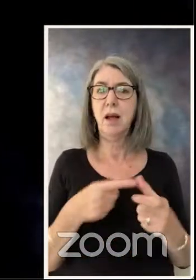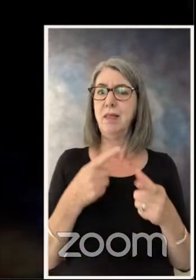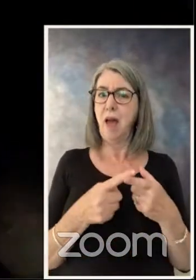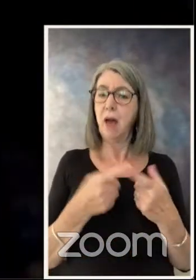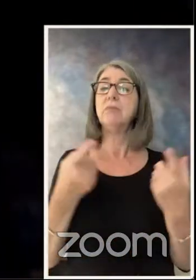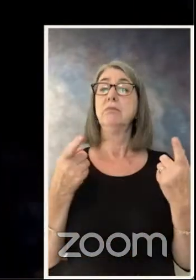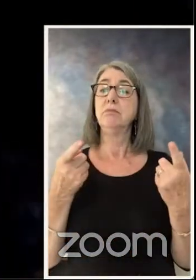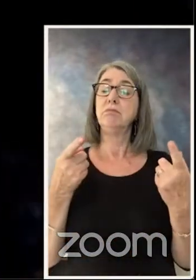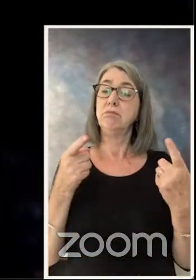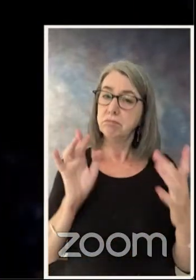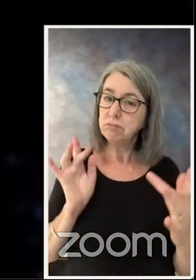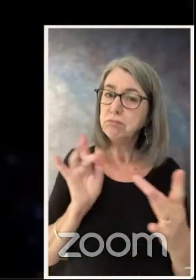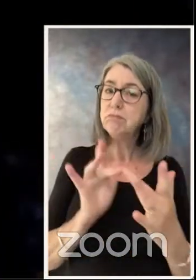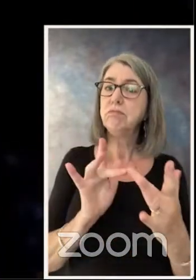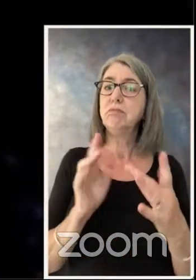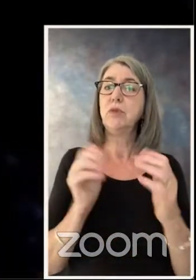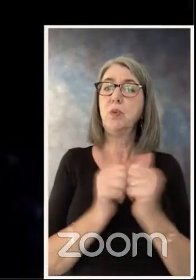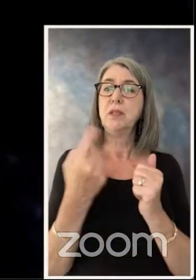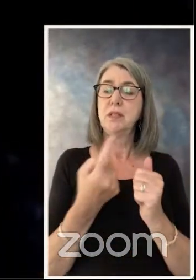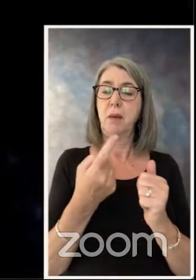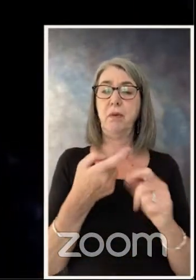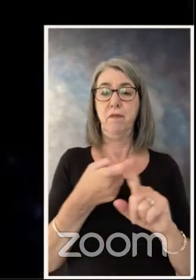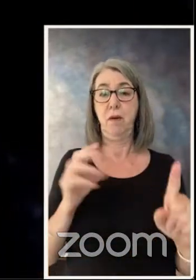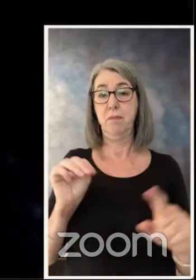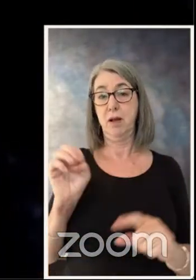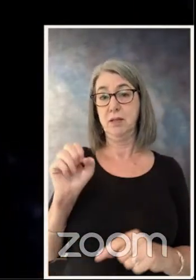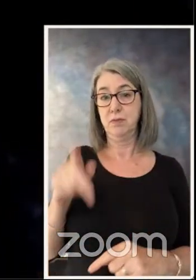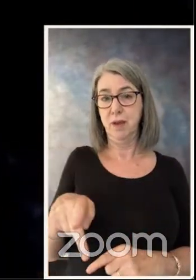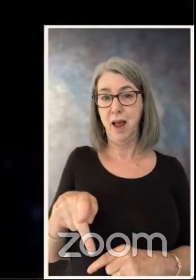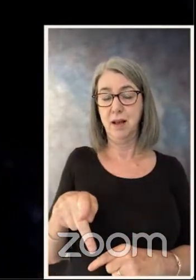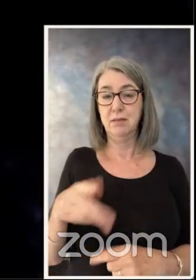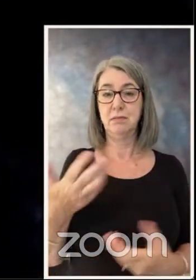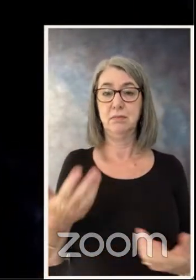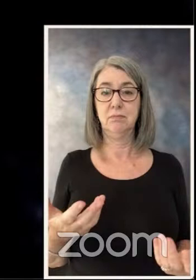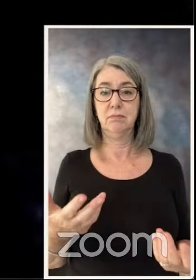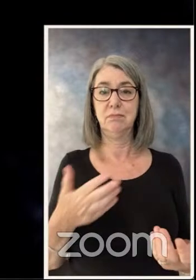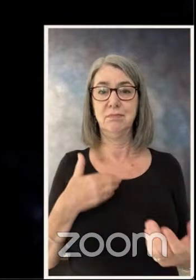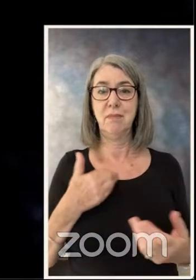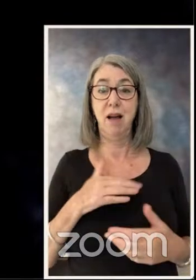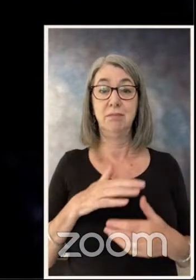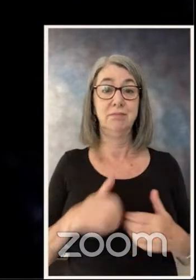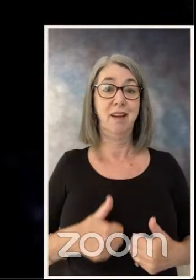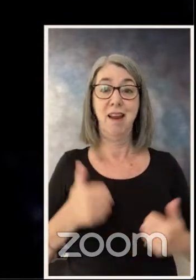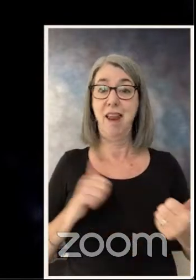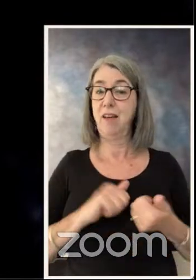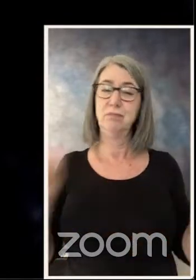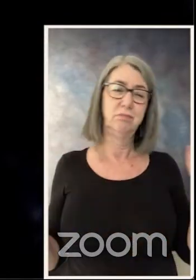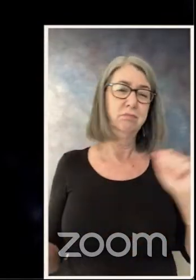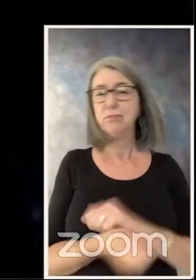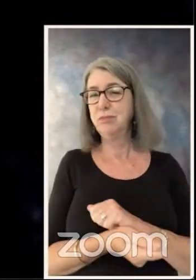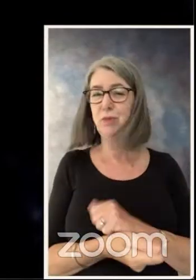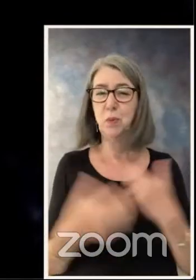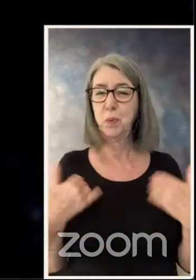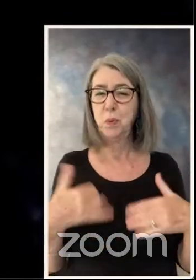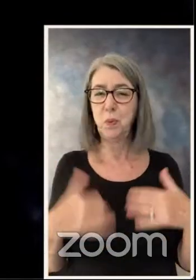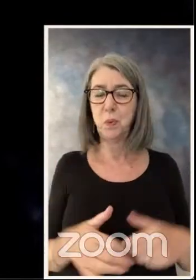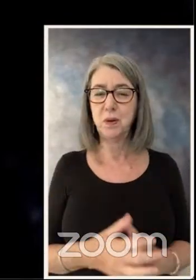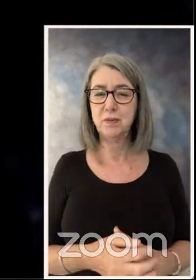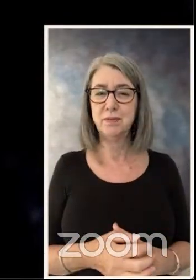then I ended up, getting in contact with somebody in My Sister's Place, and my whole life has changed a